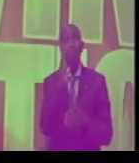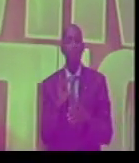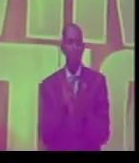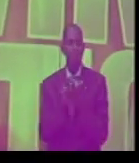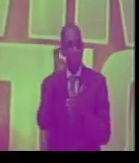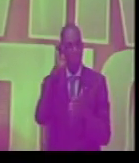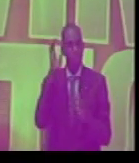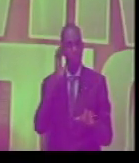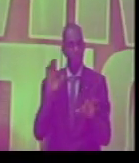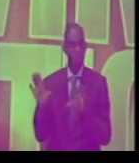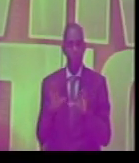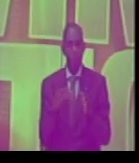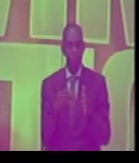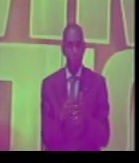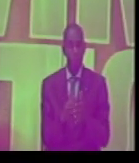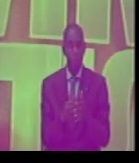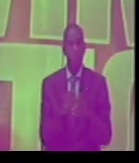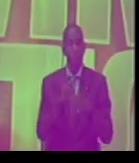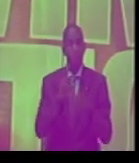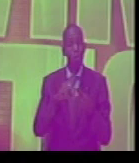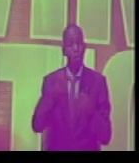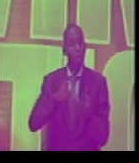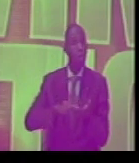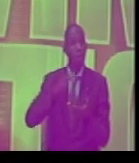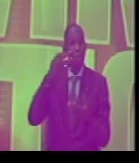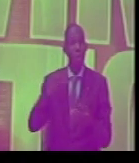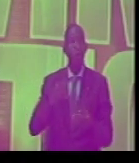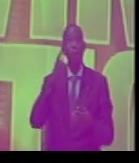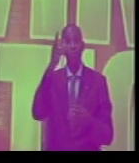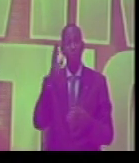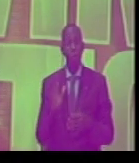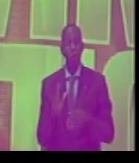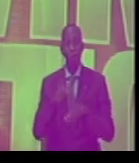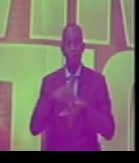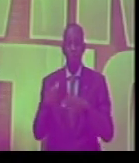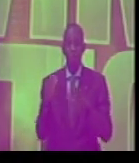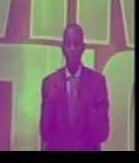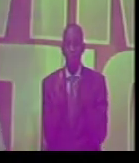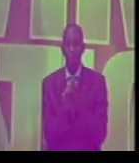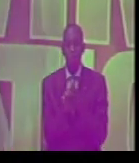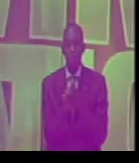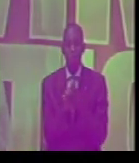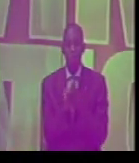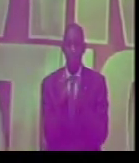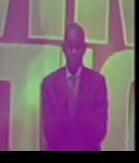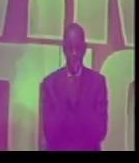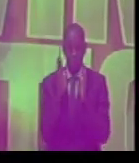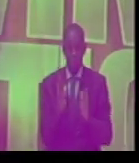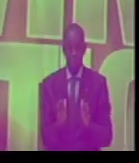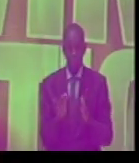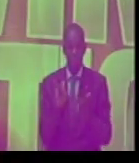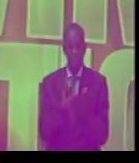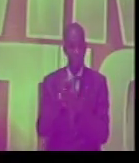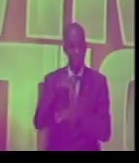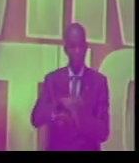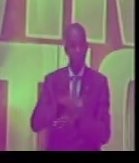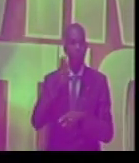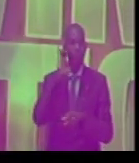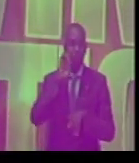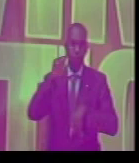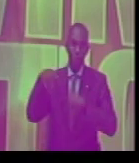I just believed God, like he's going to do it for me. But to the glory of God, after Papa's prayer that